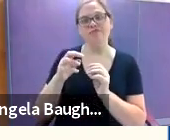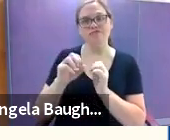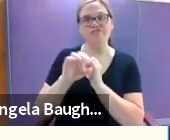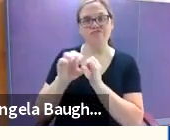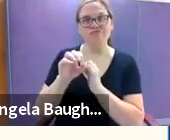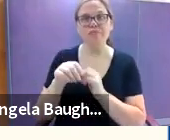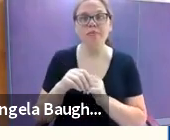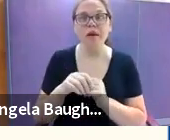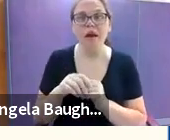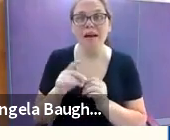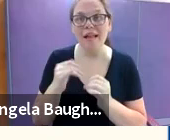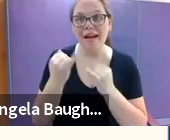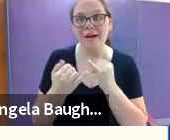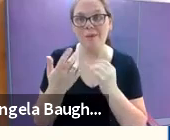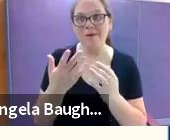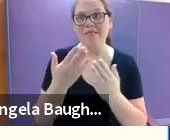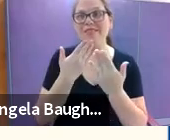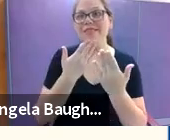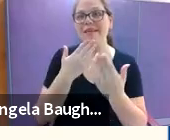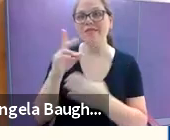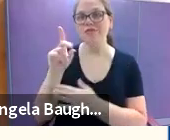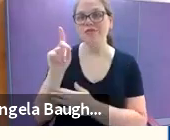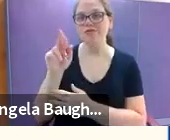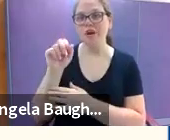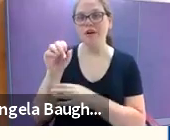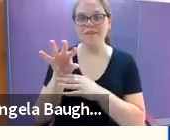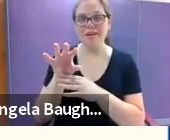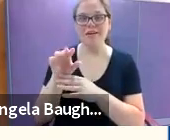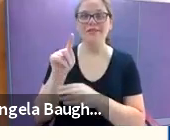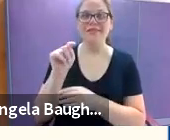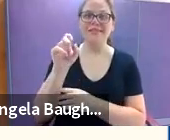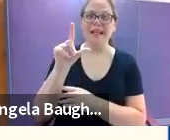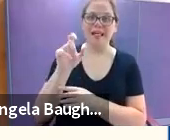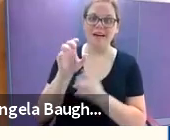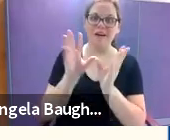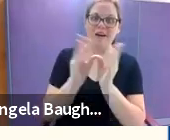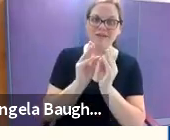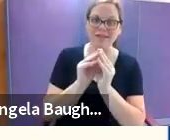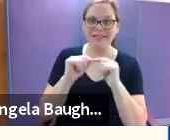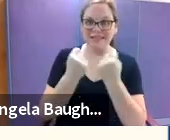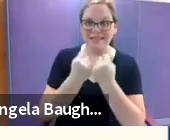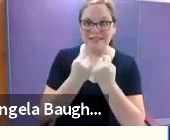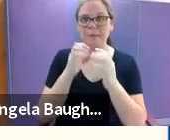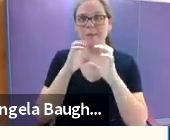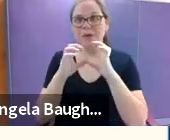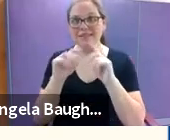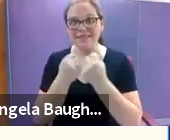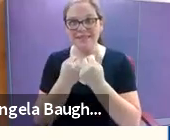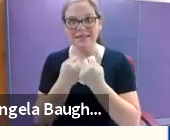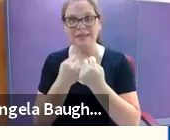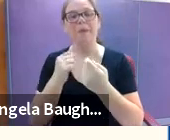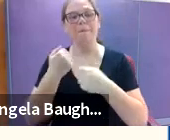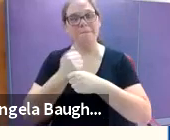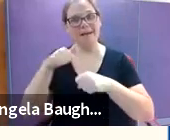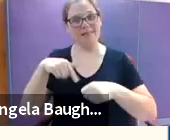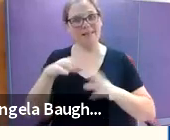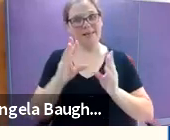Lastly, I'd like to thank the DARS video teleconferencing team and the DARS communication team for making this electronic meeting